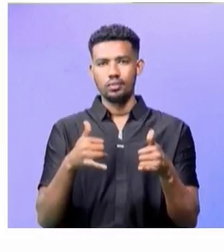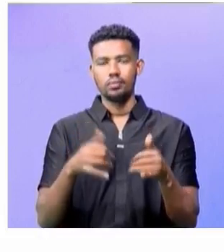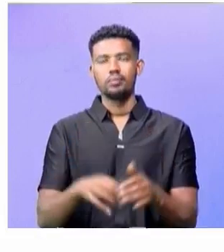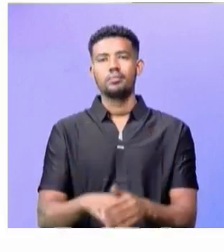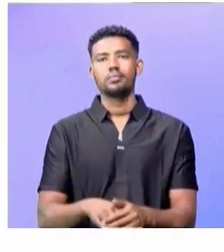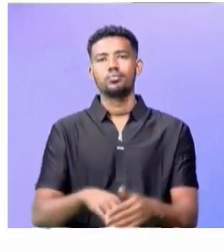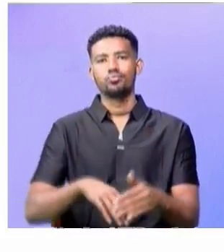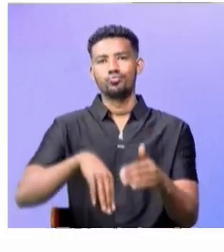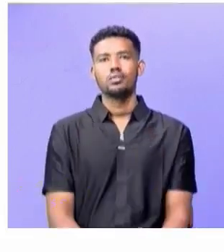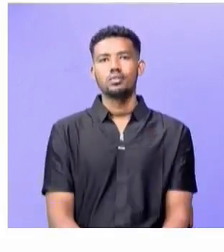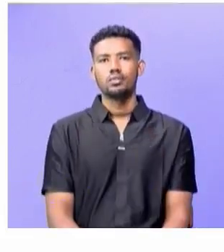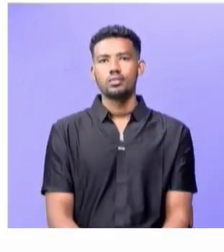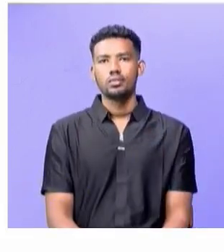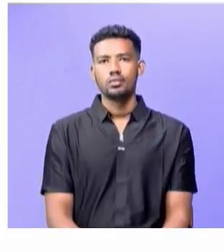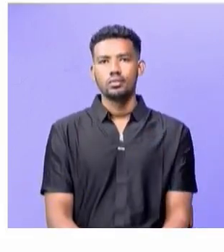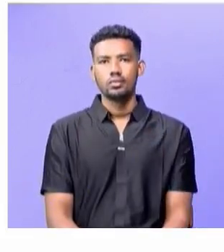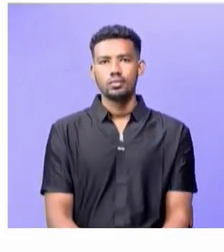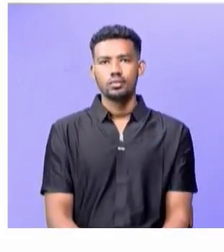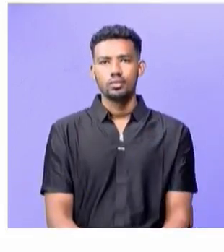football.